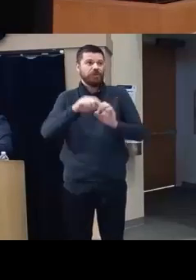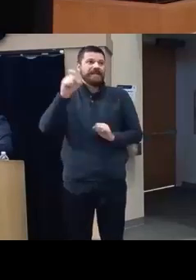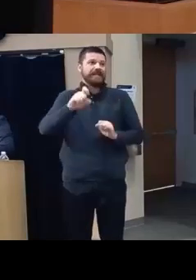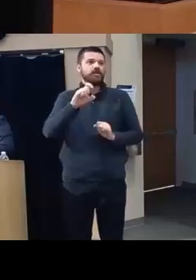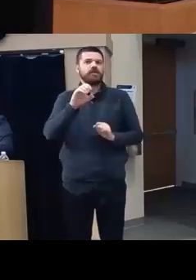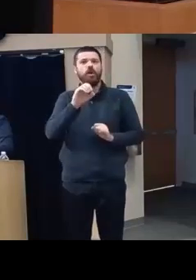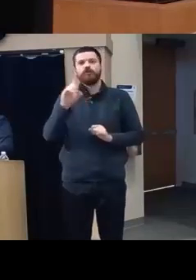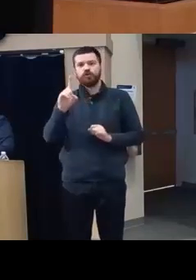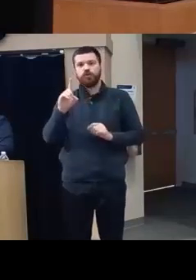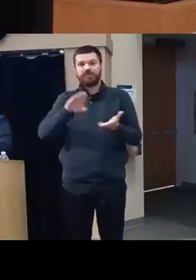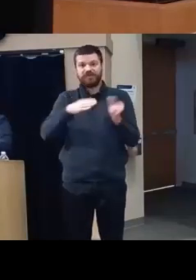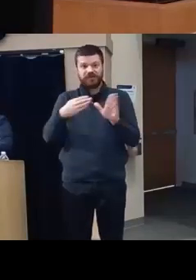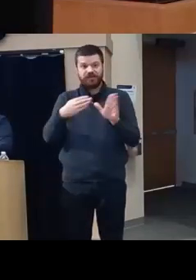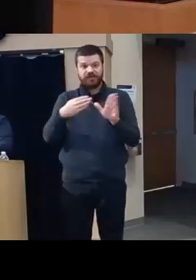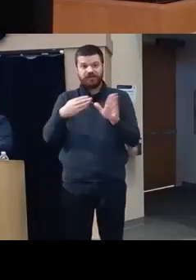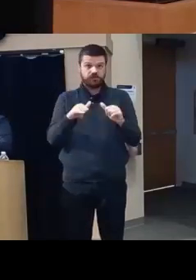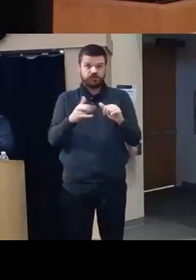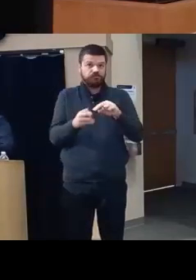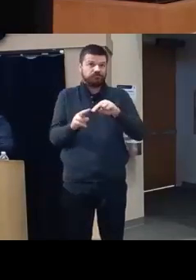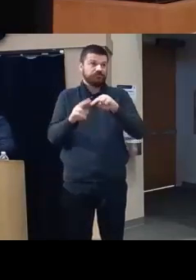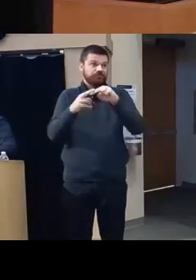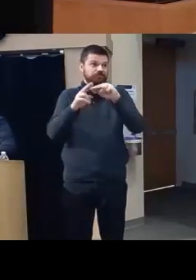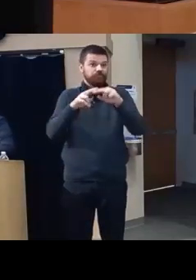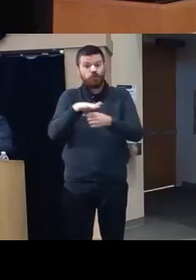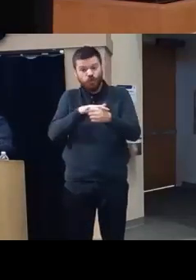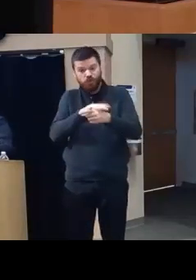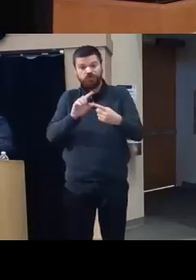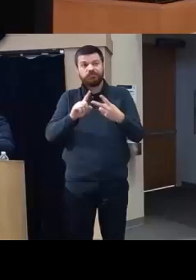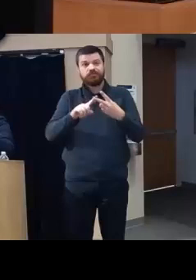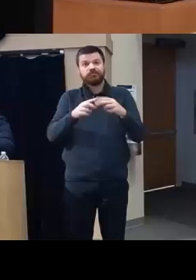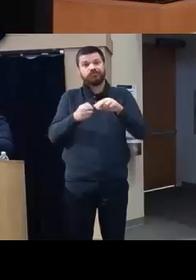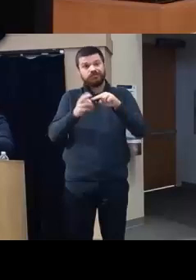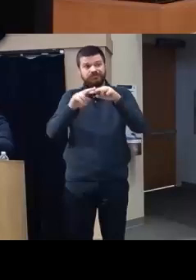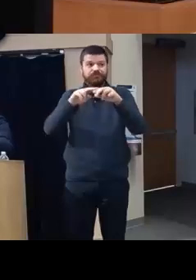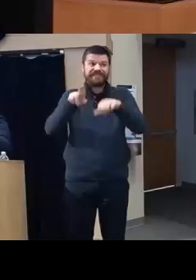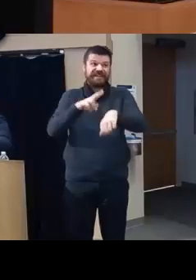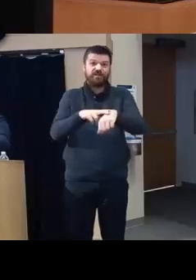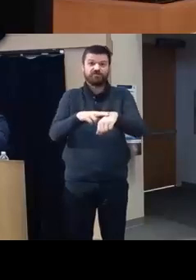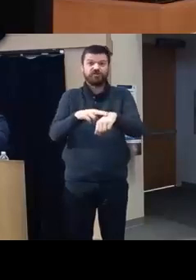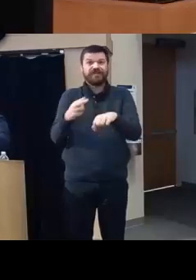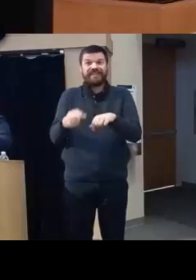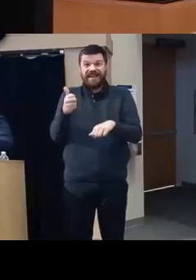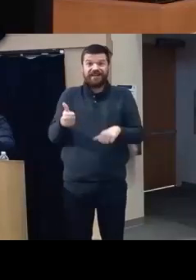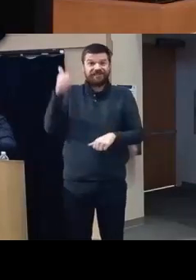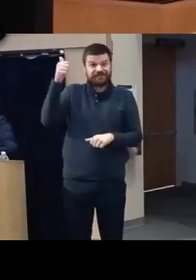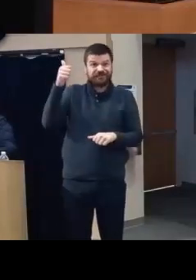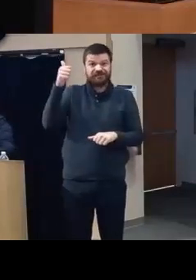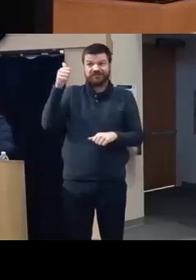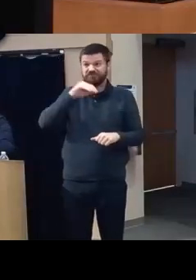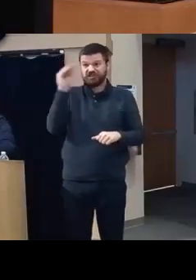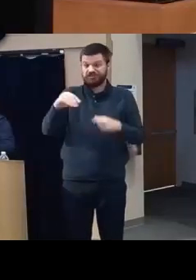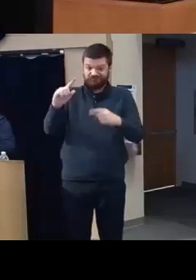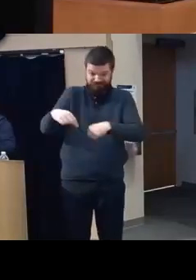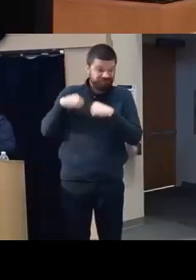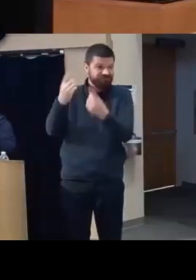as overdose deaths continue to rise at a local level, at a national level, really at the highest rates that they've ever been historically. And